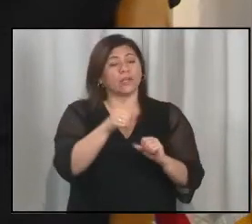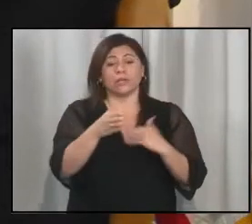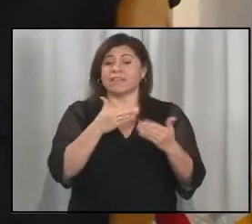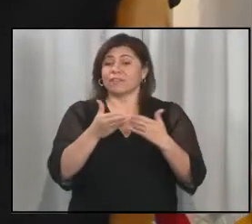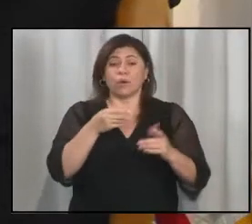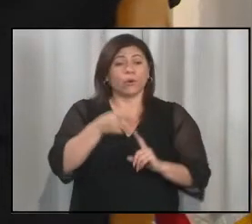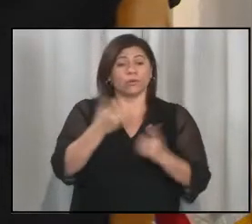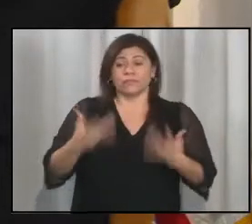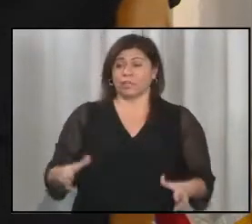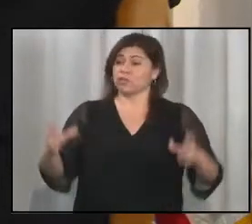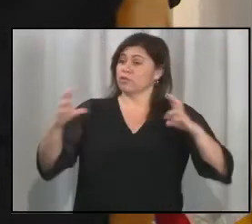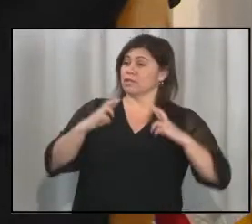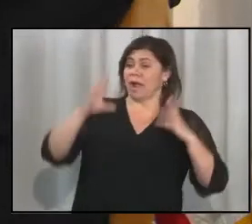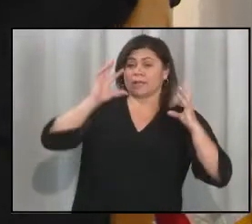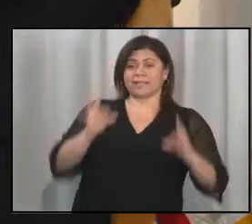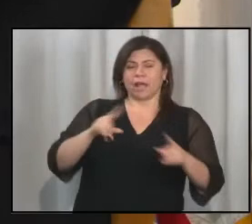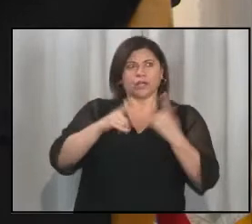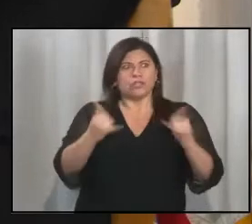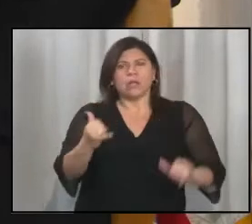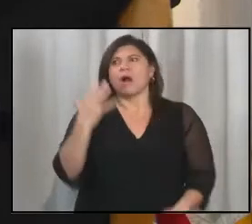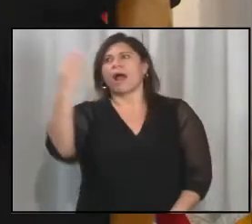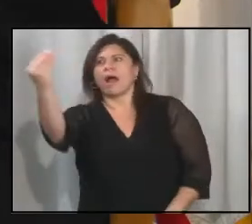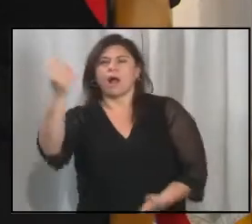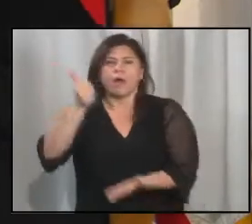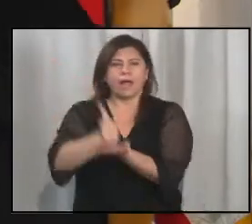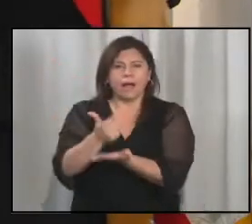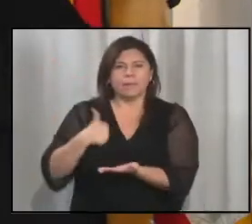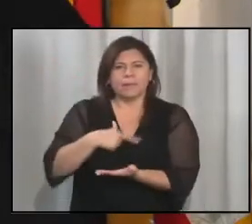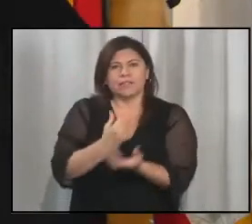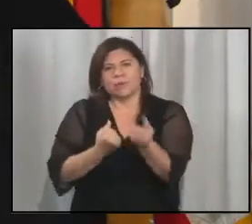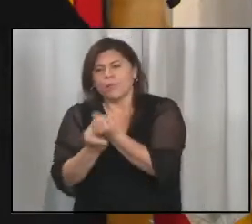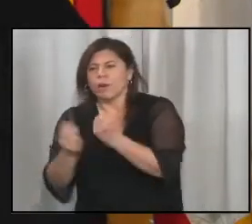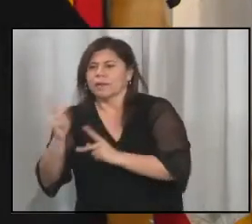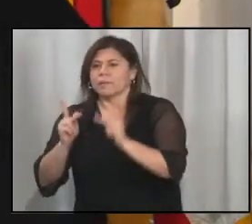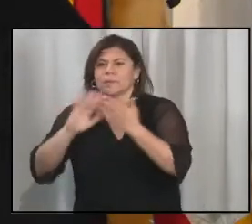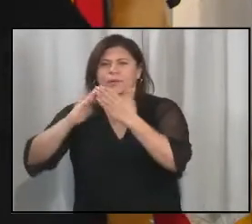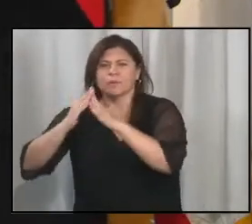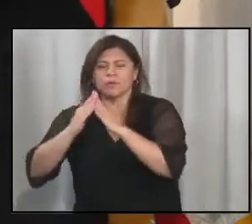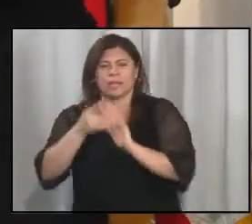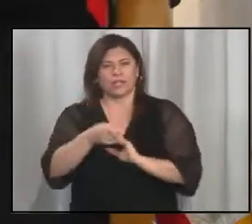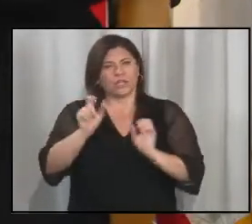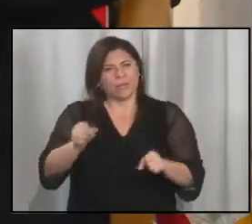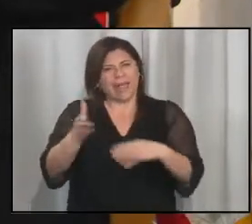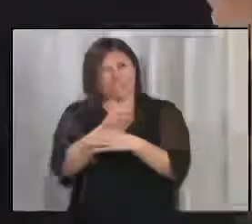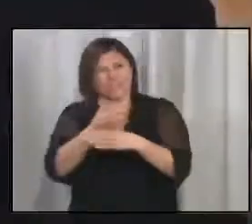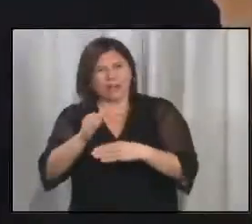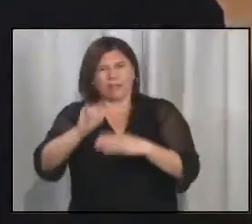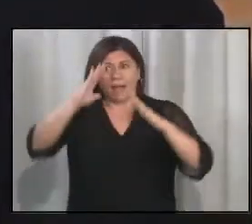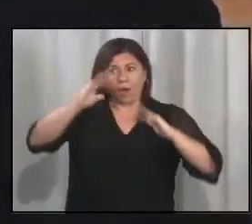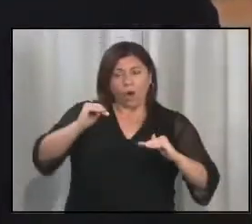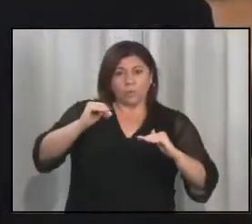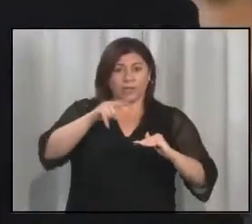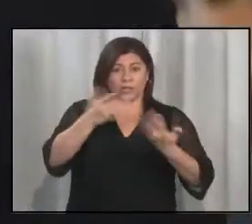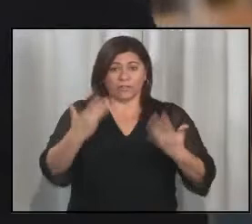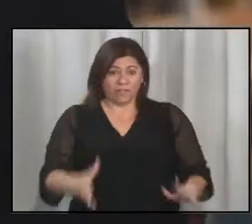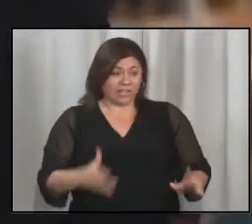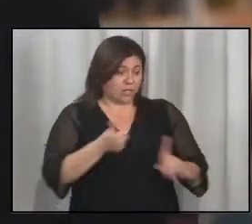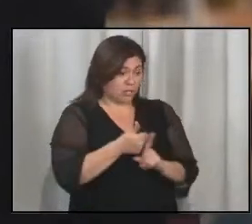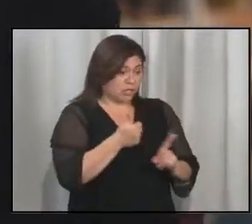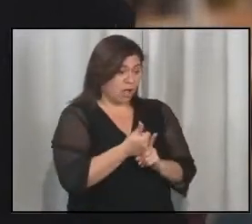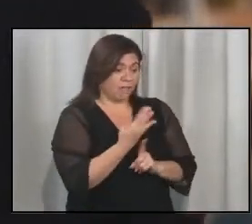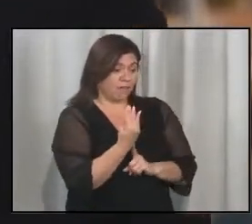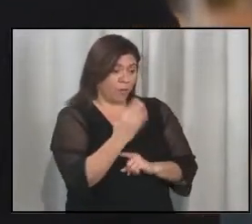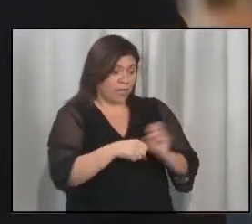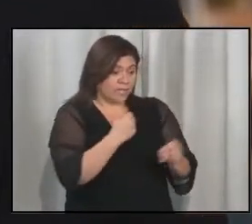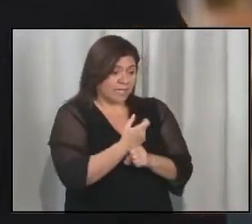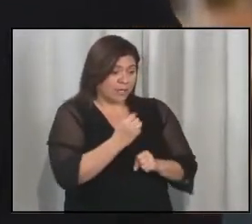out there helping us out, and that you can share the hope that you went from 14 years of